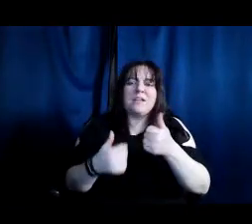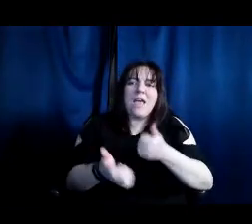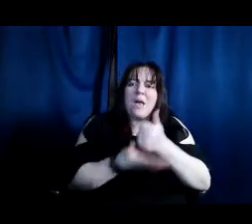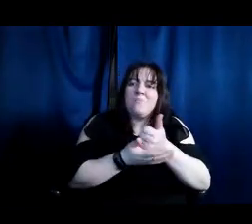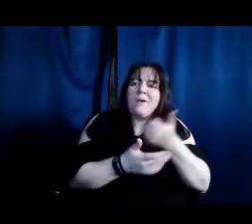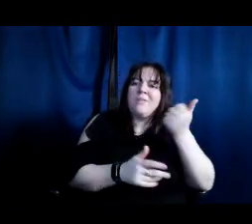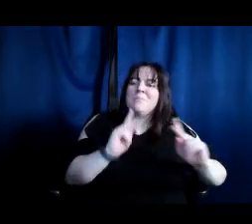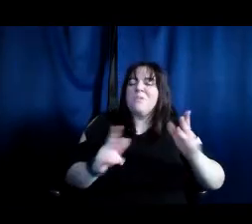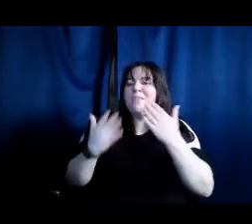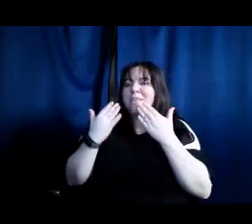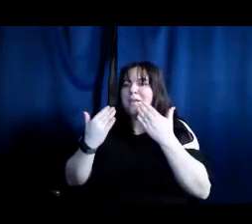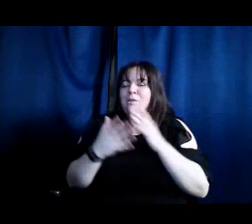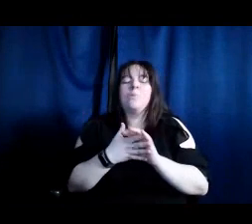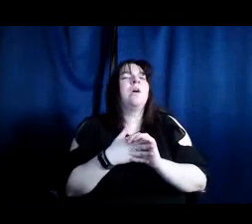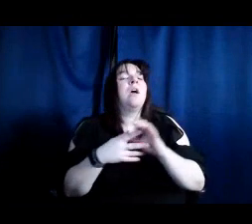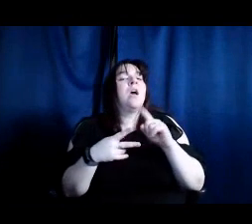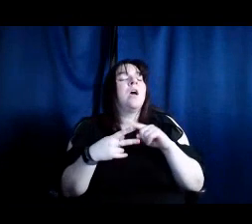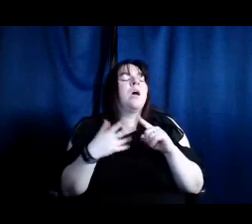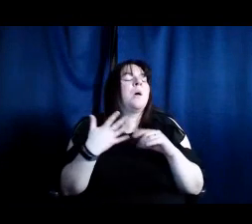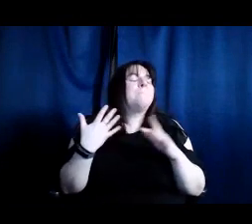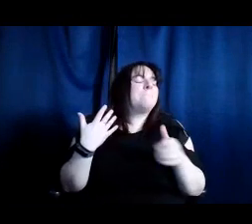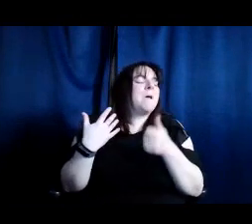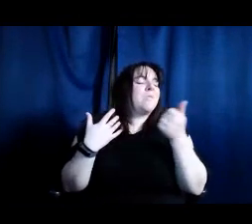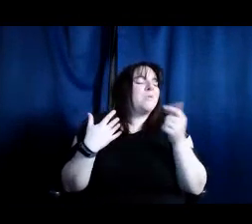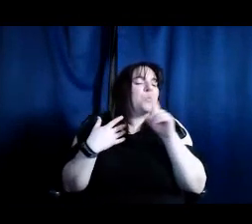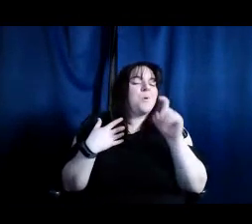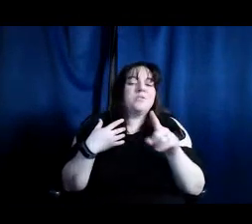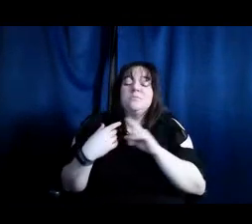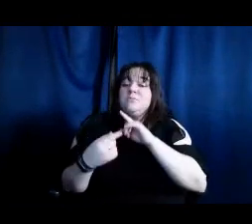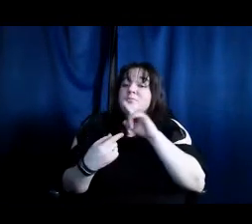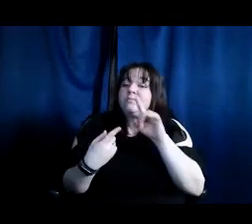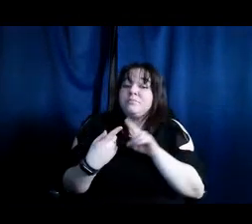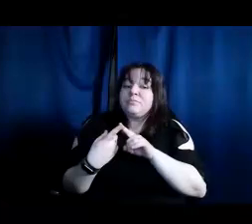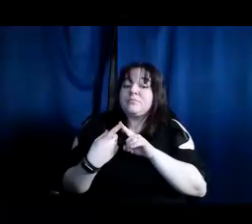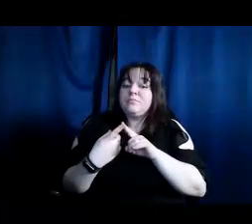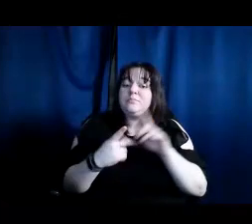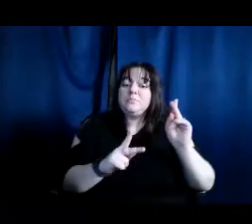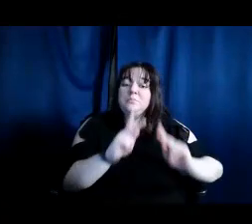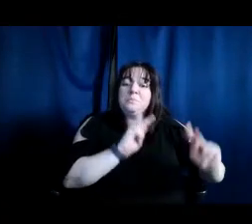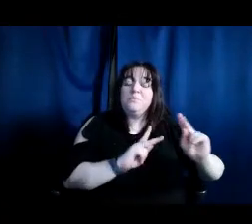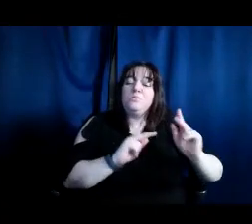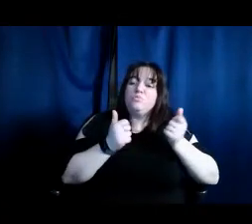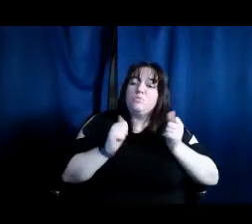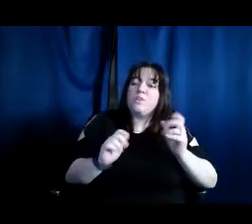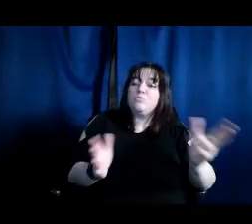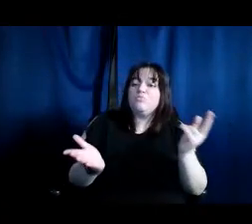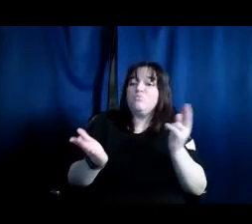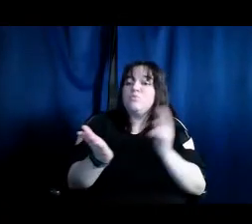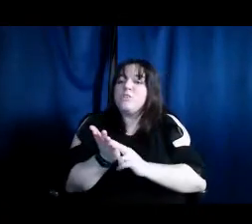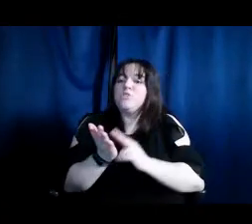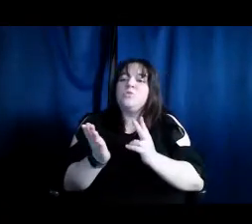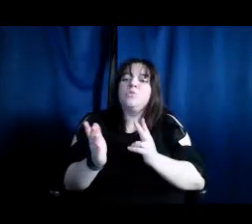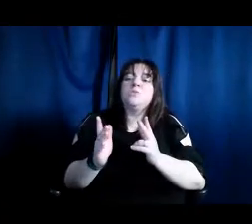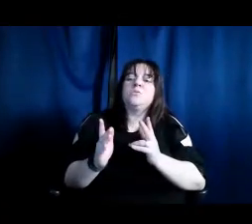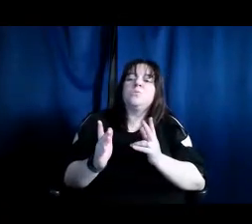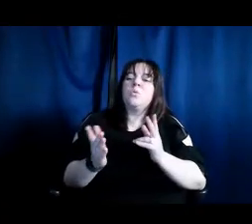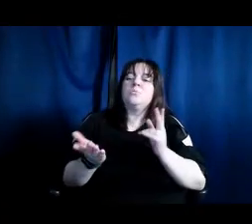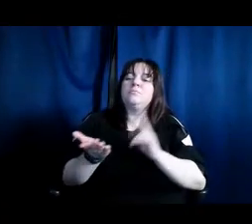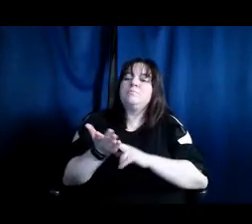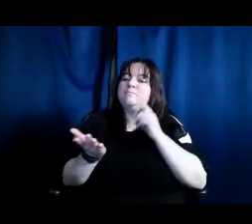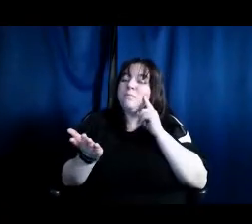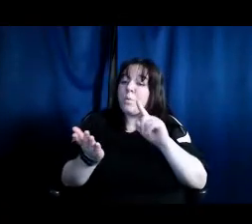you for that. The next question we have is, when asking people to register or sign up for an event, what should the link text